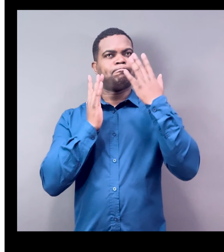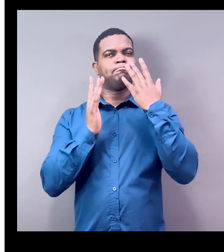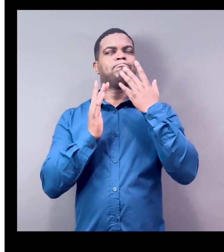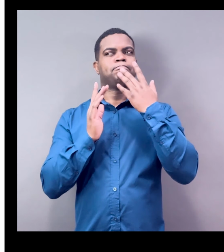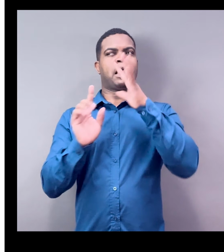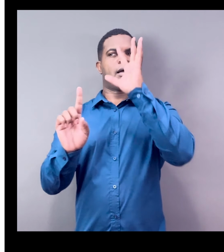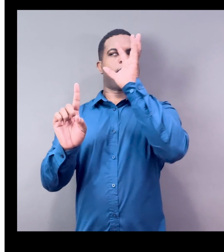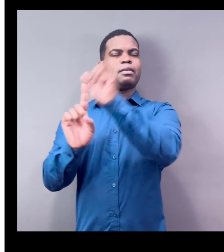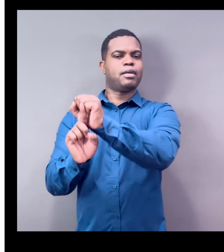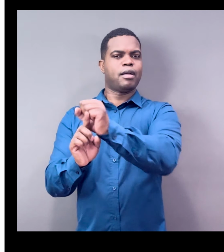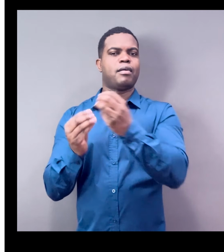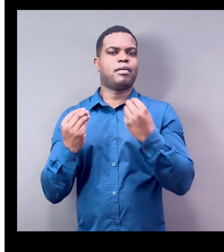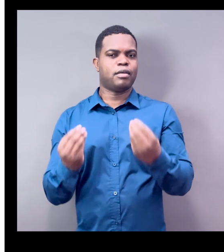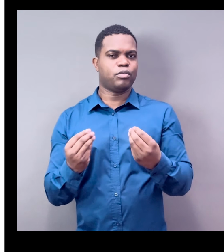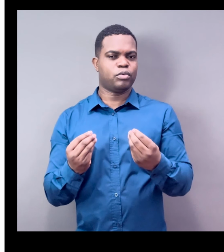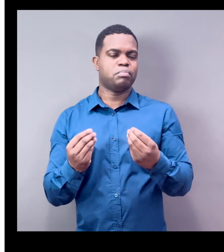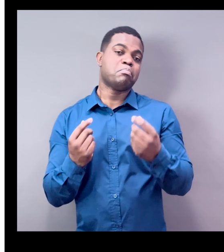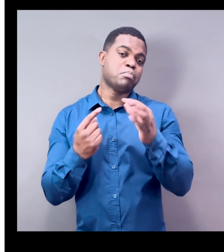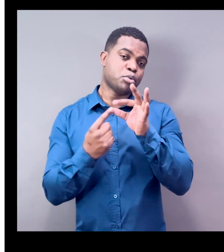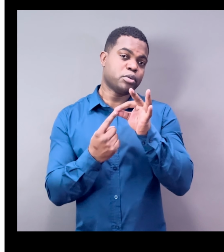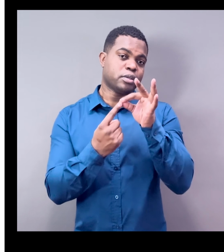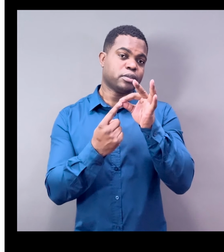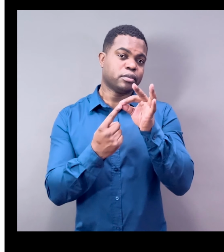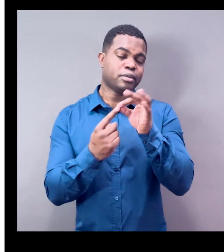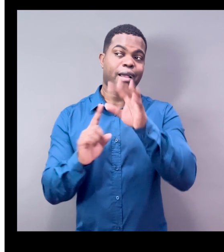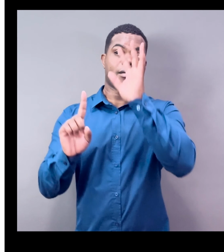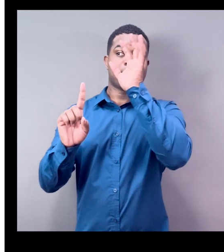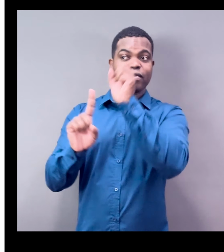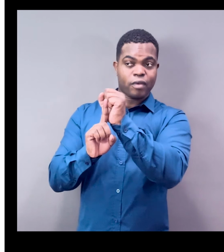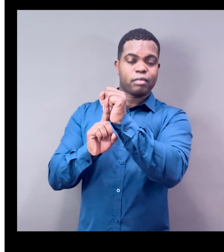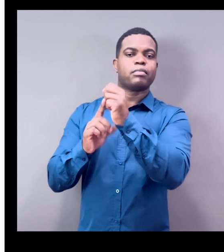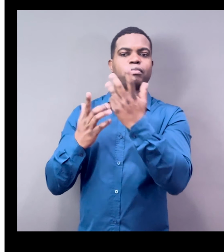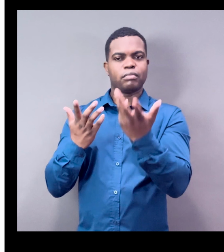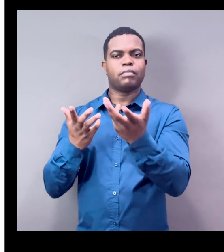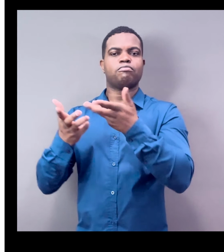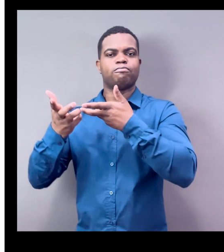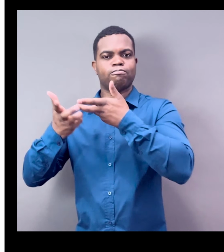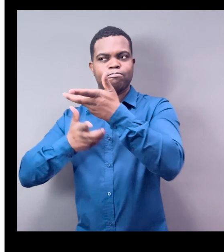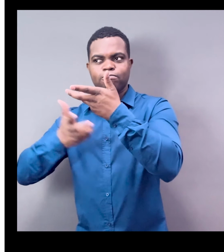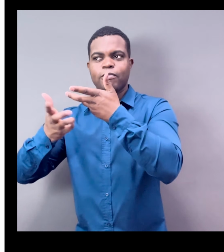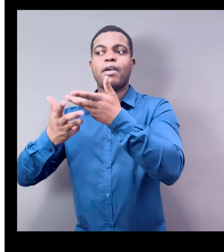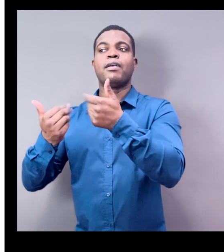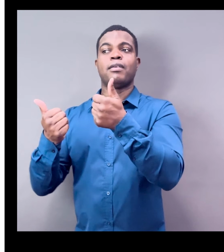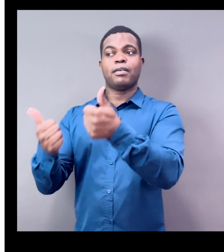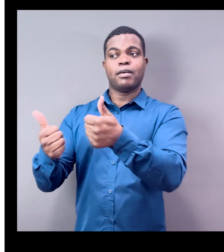for you to identify them so that you are able to engage them, get their